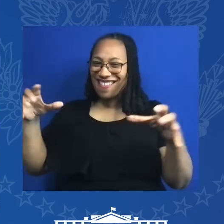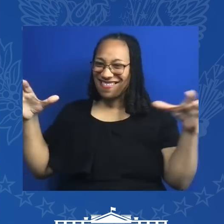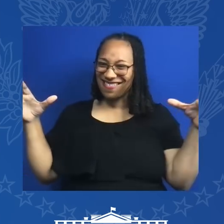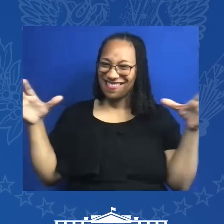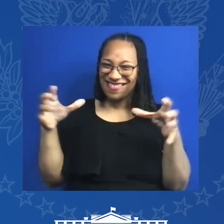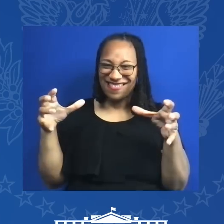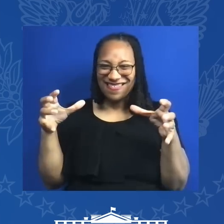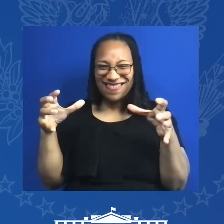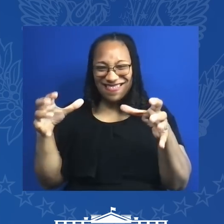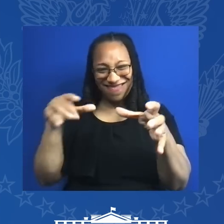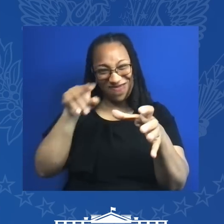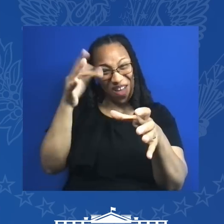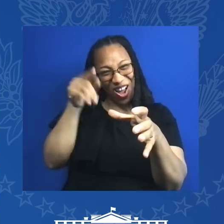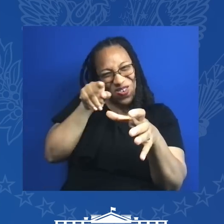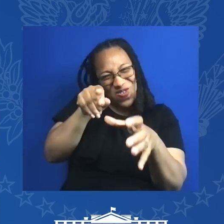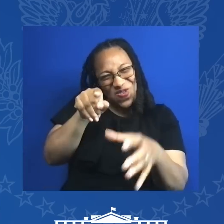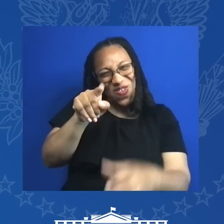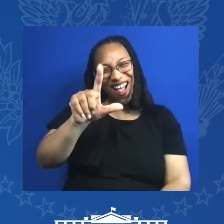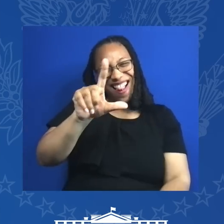today.